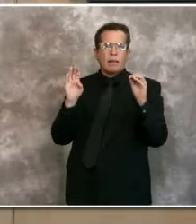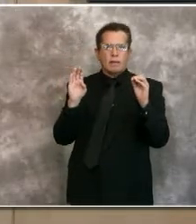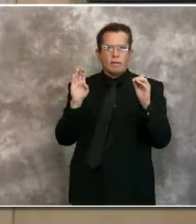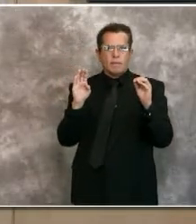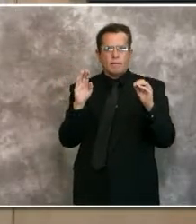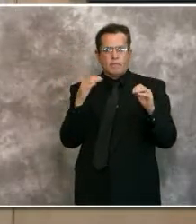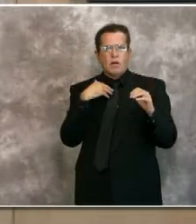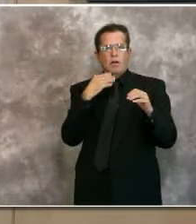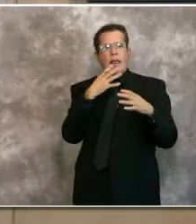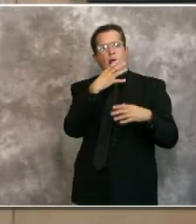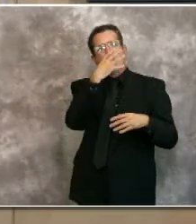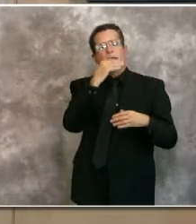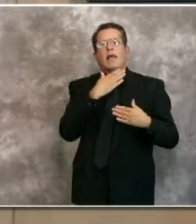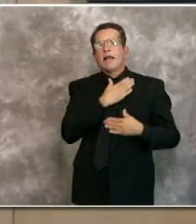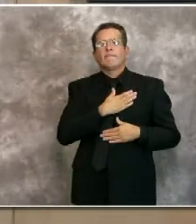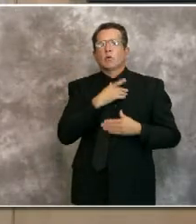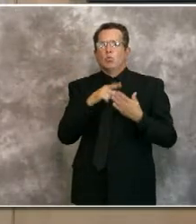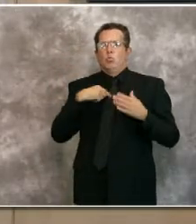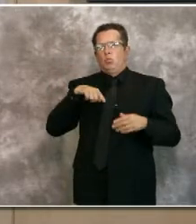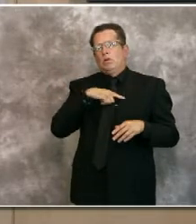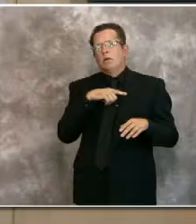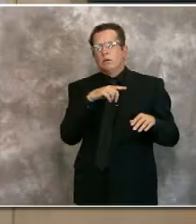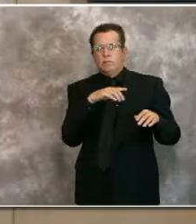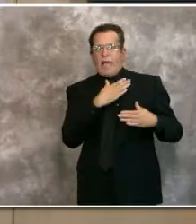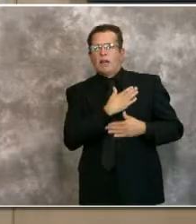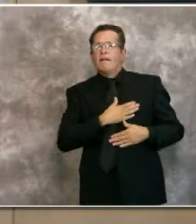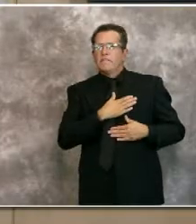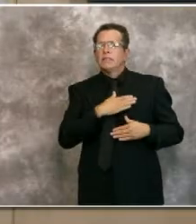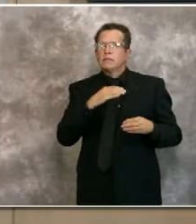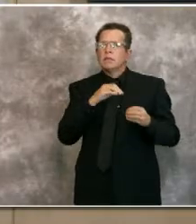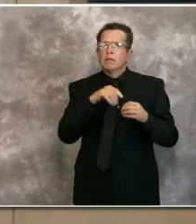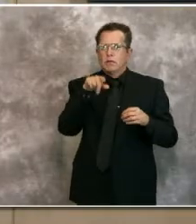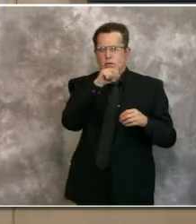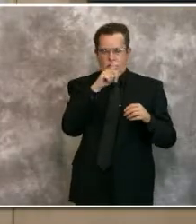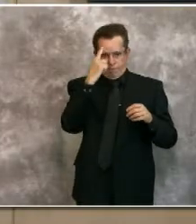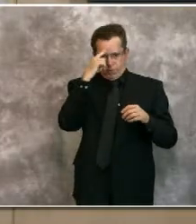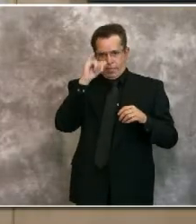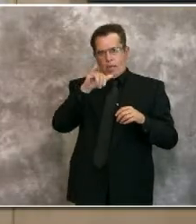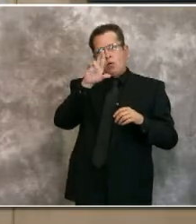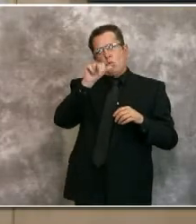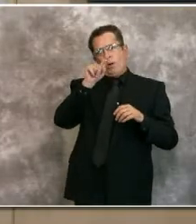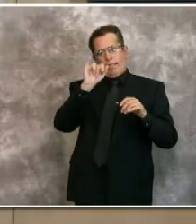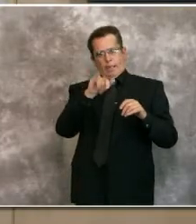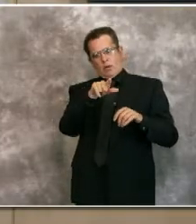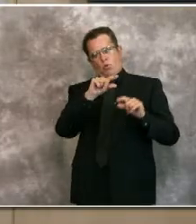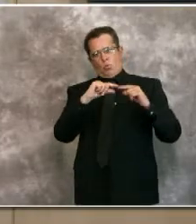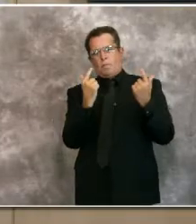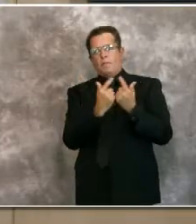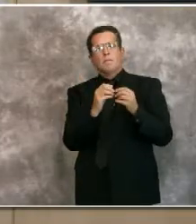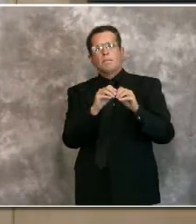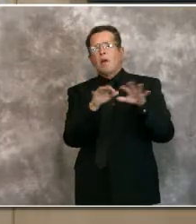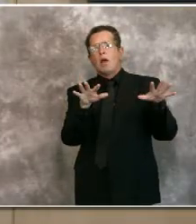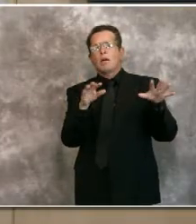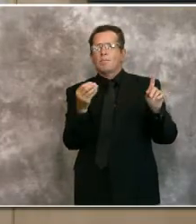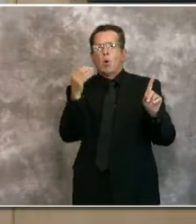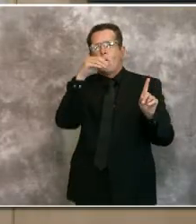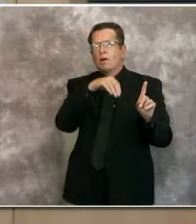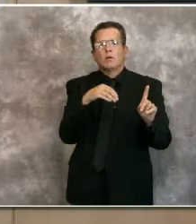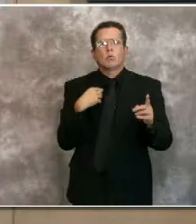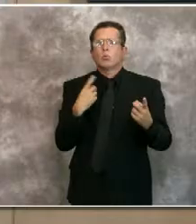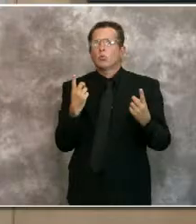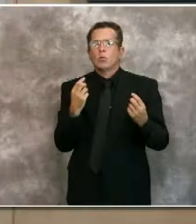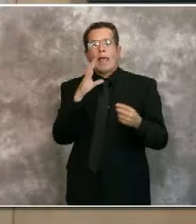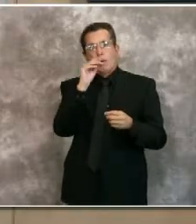our outdoor activities to that infection rate among that group, and the